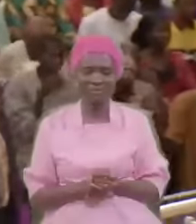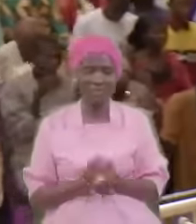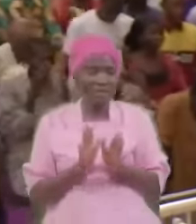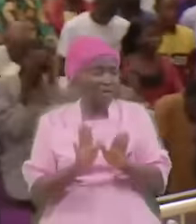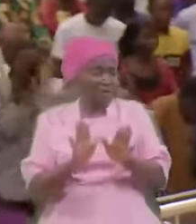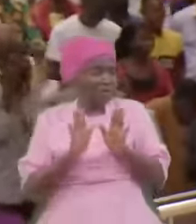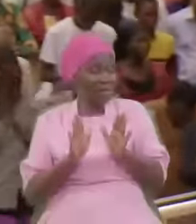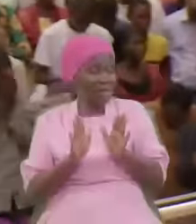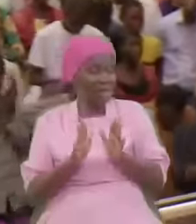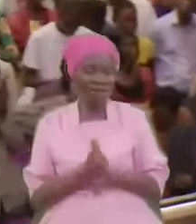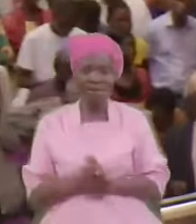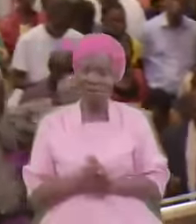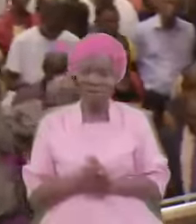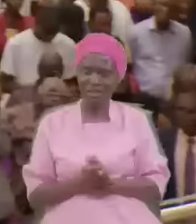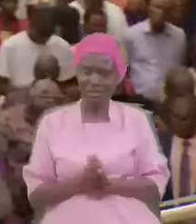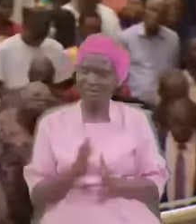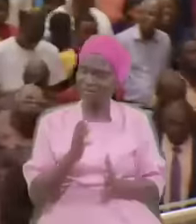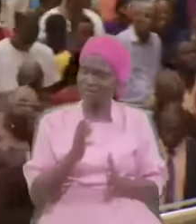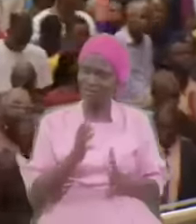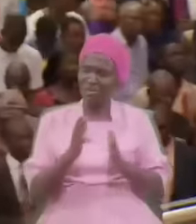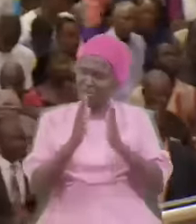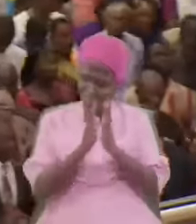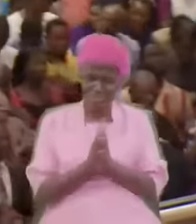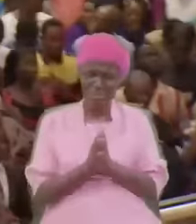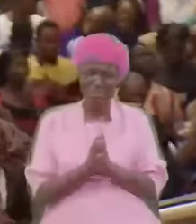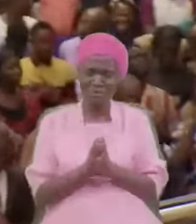Just fear life. Just fear nothing.